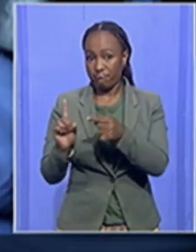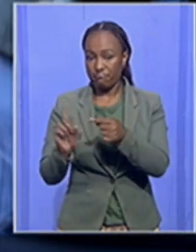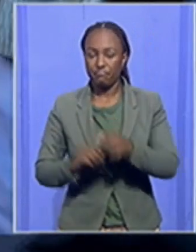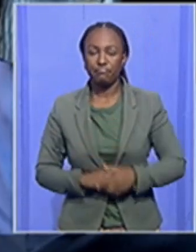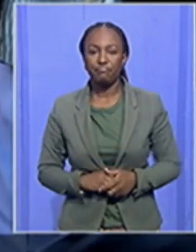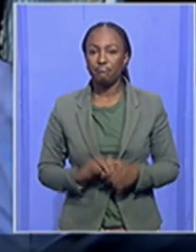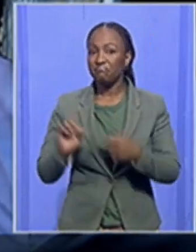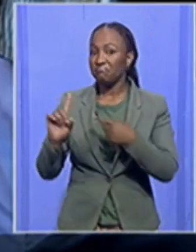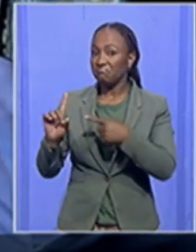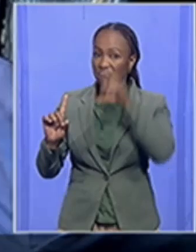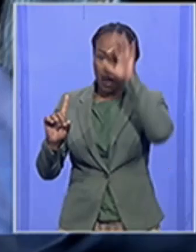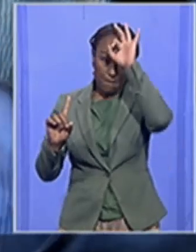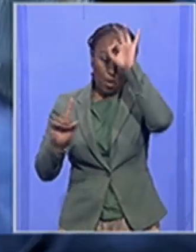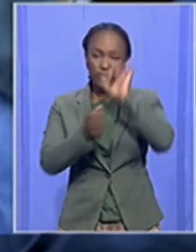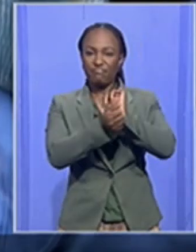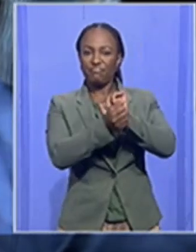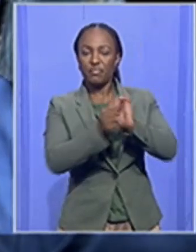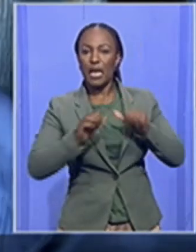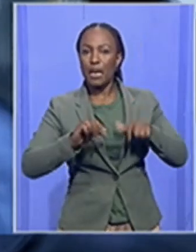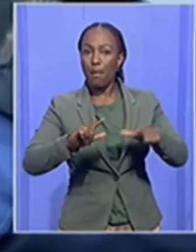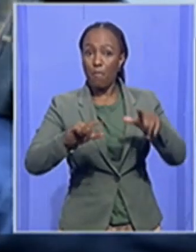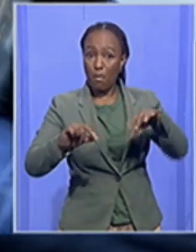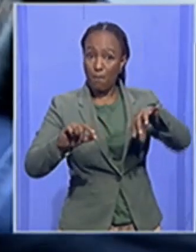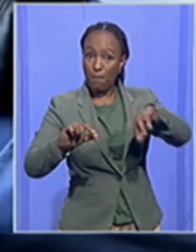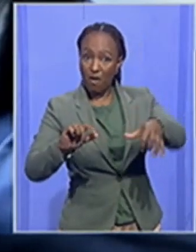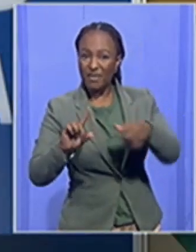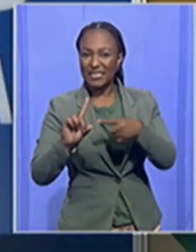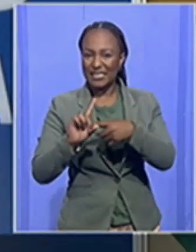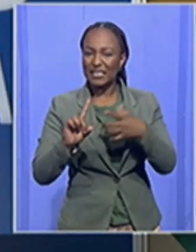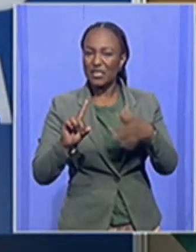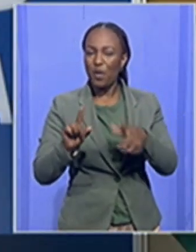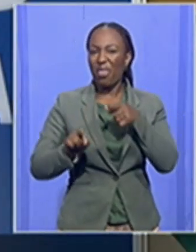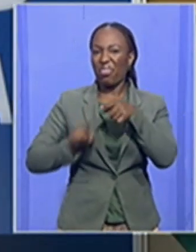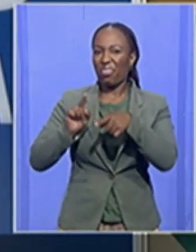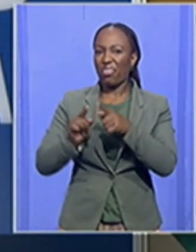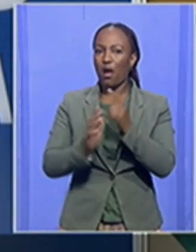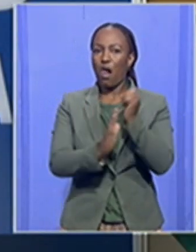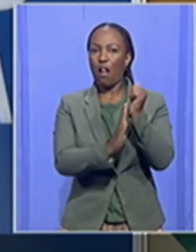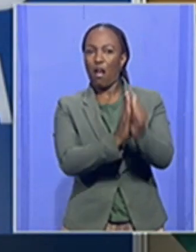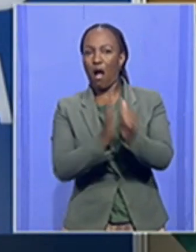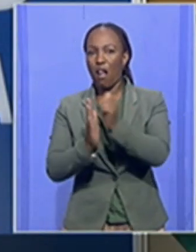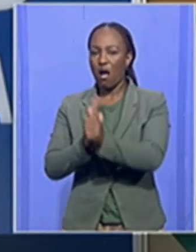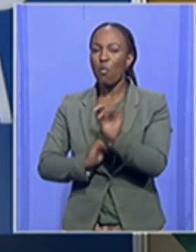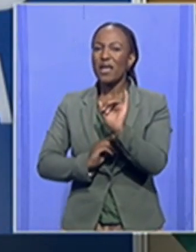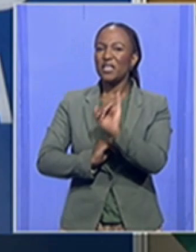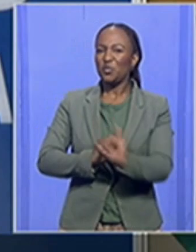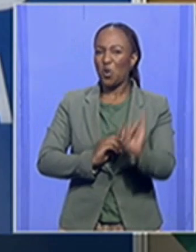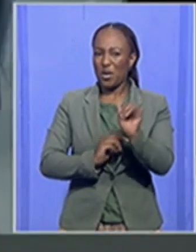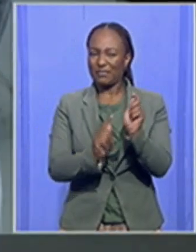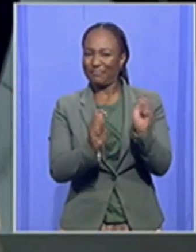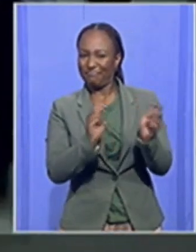Lephodisa le golegile ka provinceng ya Limpopo ka ditatofatšo tša polao ka maiteko a go hwetša ditefelo tša di-insurance.